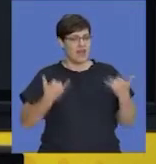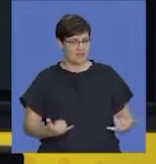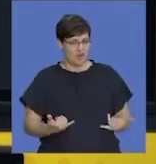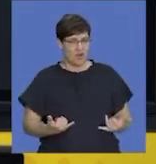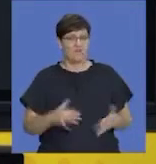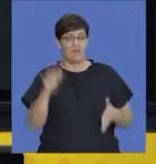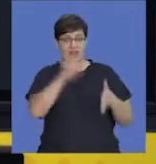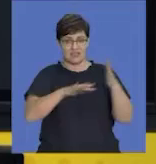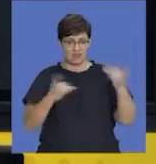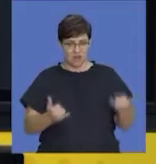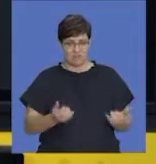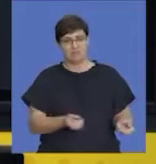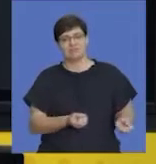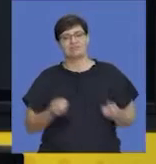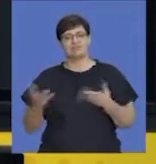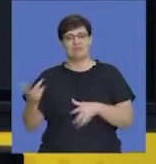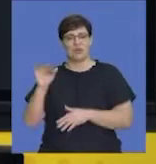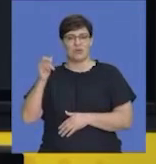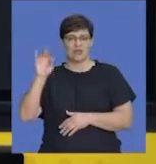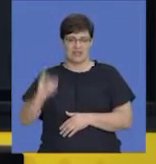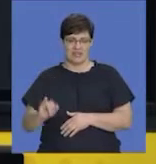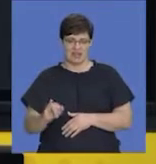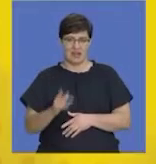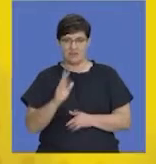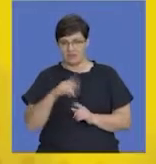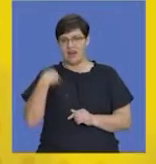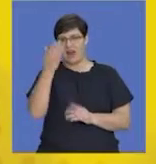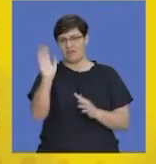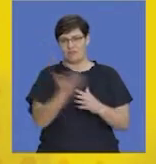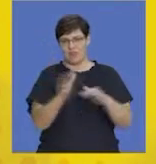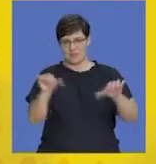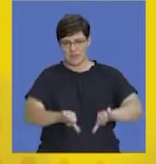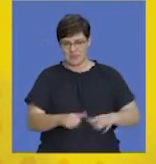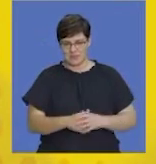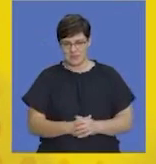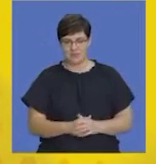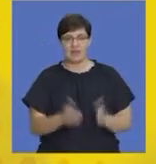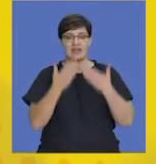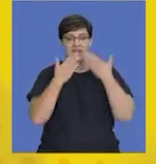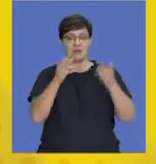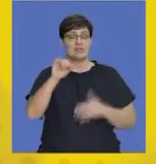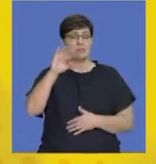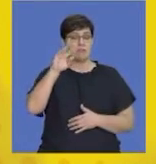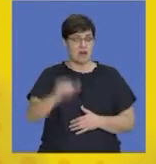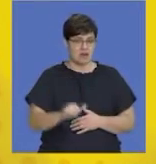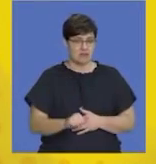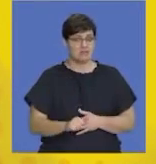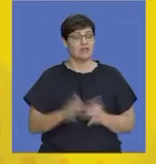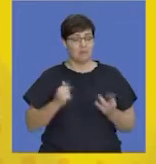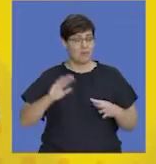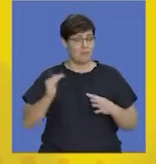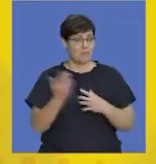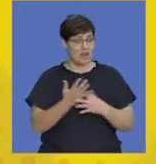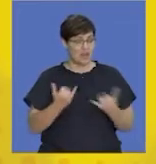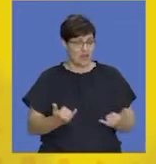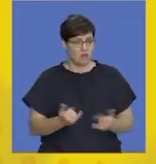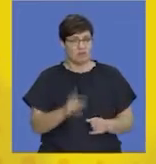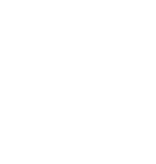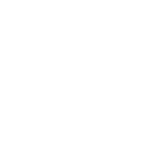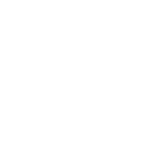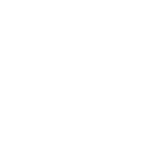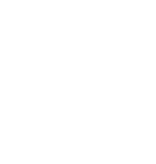I'm going to take you back to Luni and we'll get you after the break. Thank you, Seema. Matrix, let's take a quick break and we'll see you after the